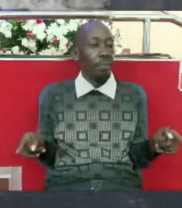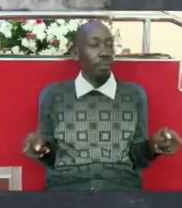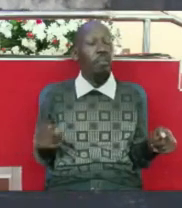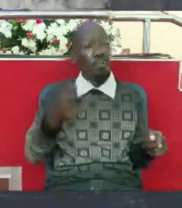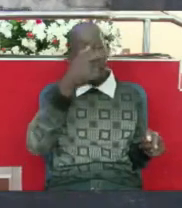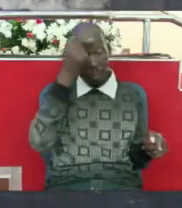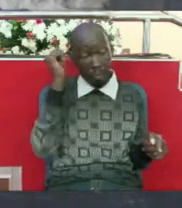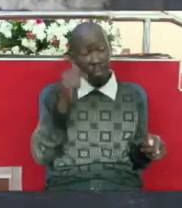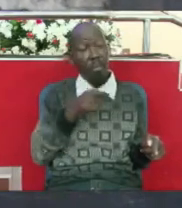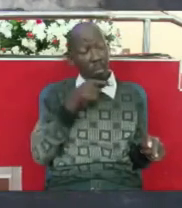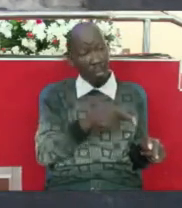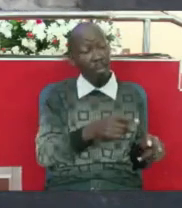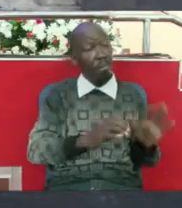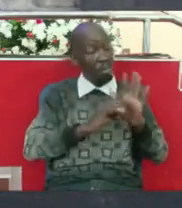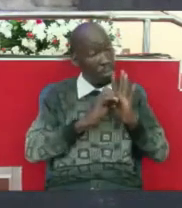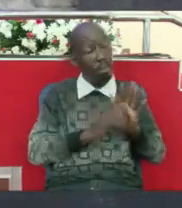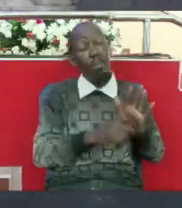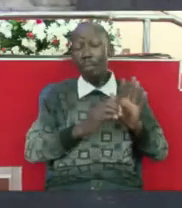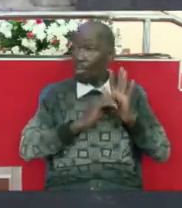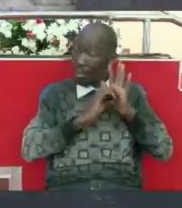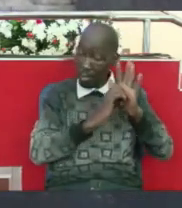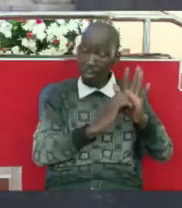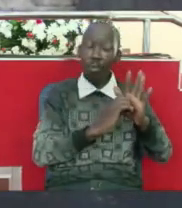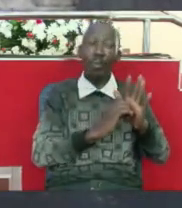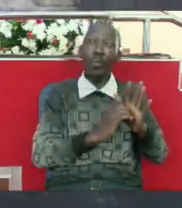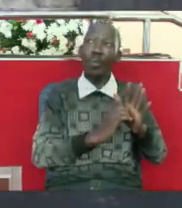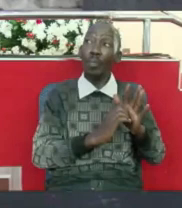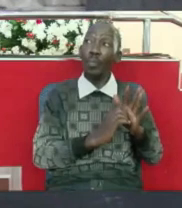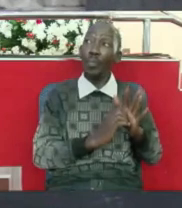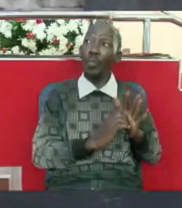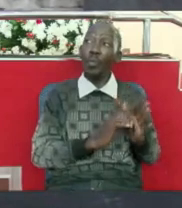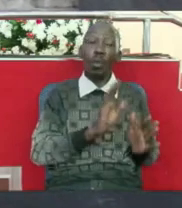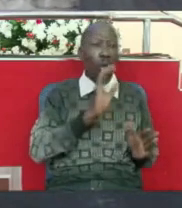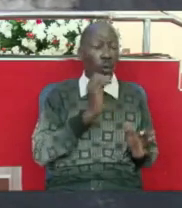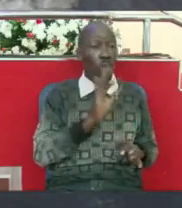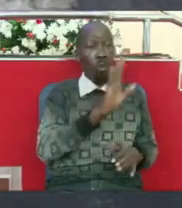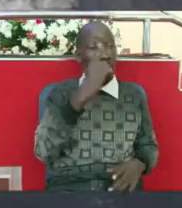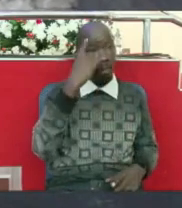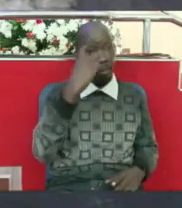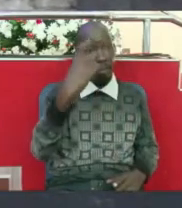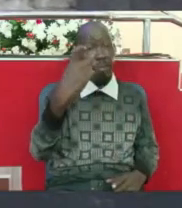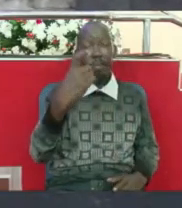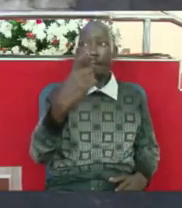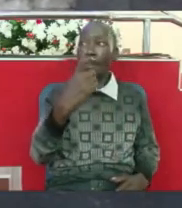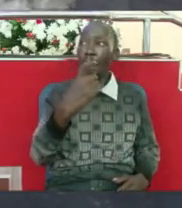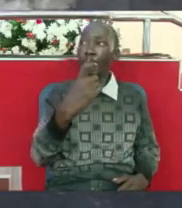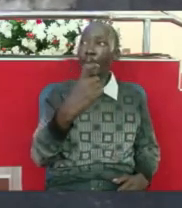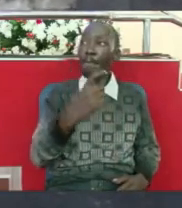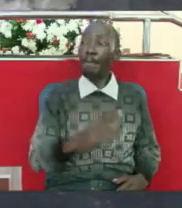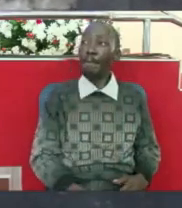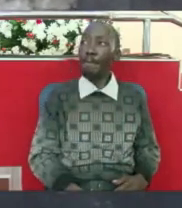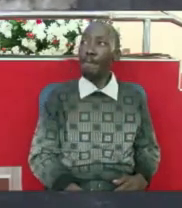Because it is assembled, kwa sababu ni mfano, out of your dream. Ya ndoto